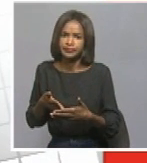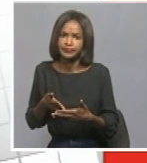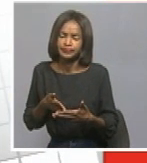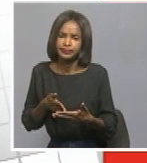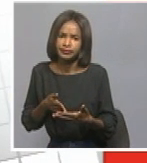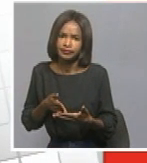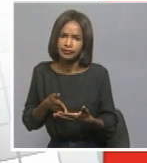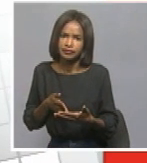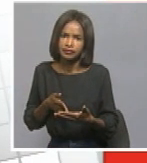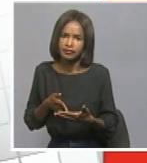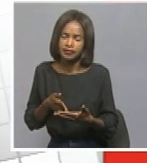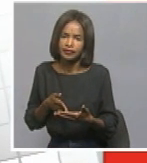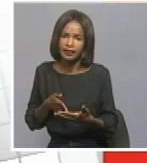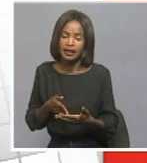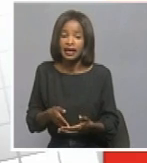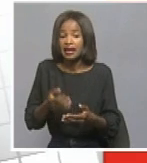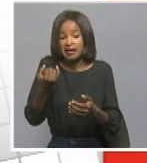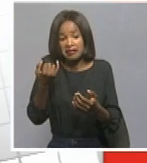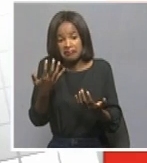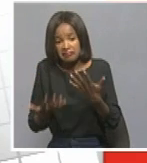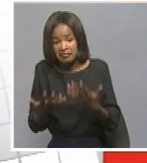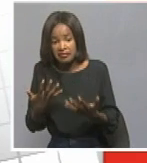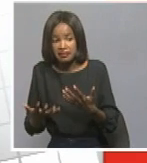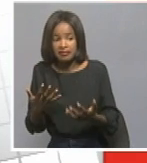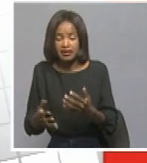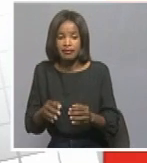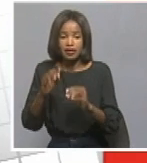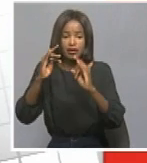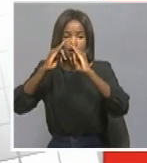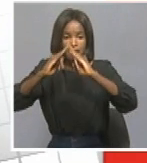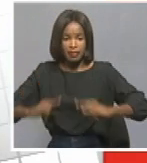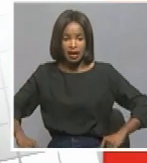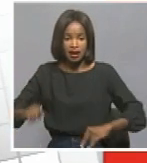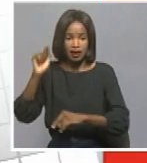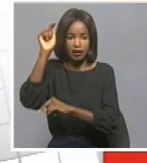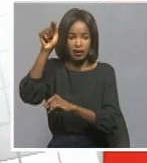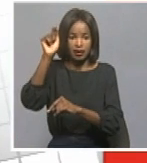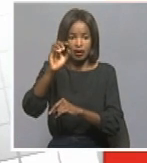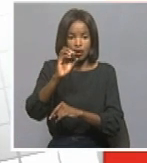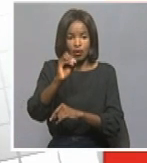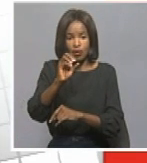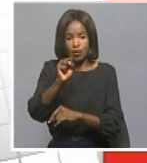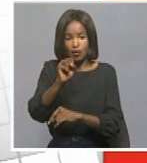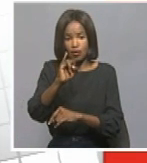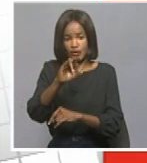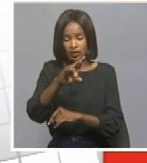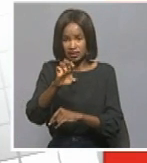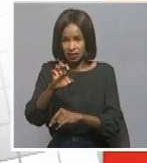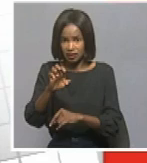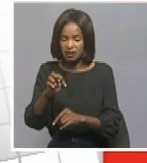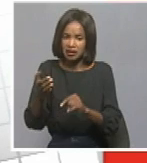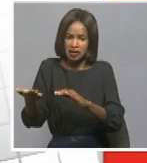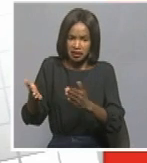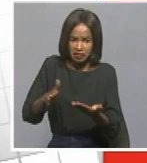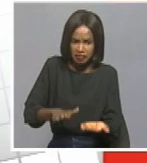are involved in the facilitation of movement out of Osiri refugee settlement for emergencies, such as